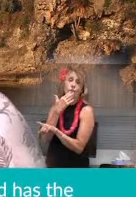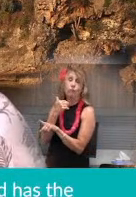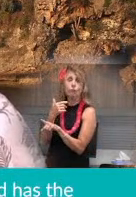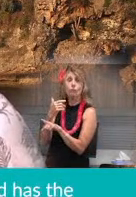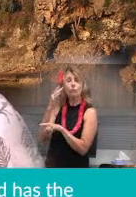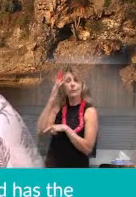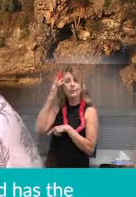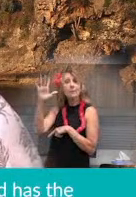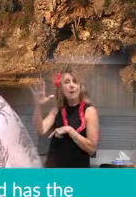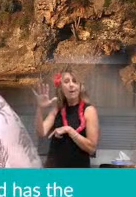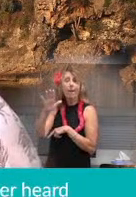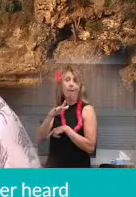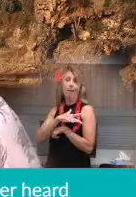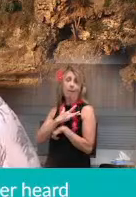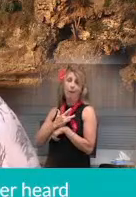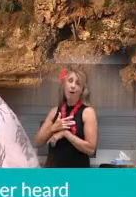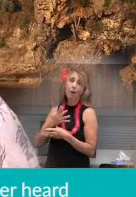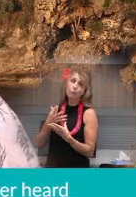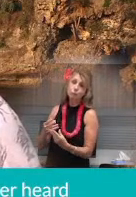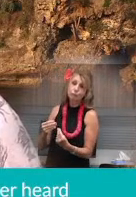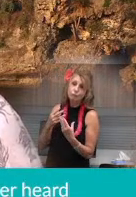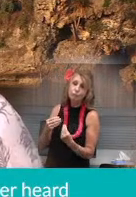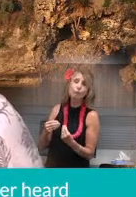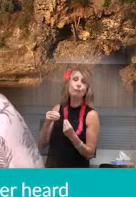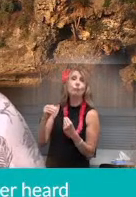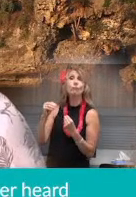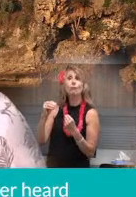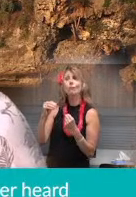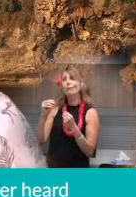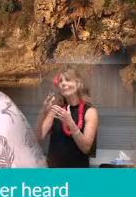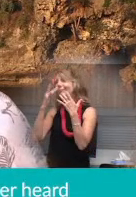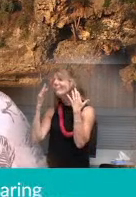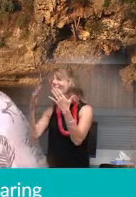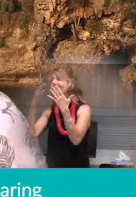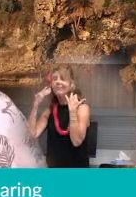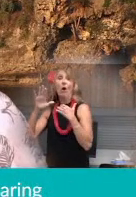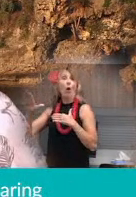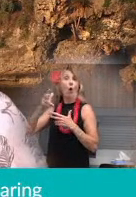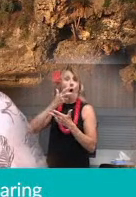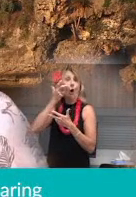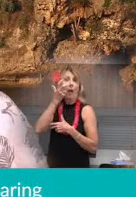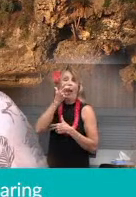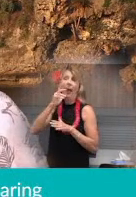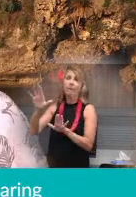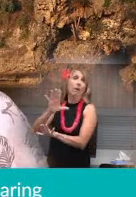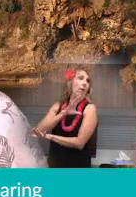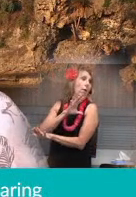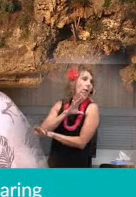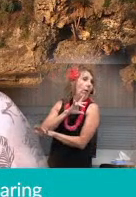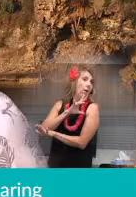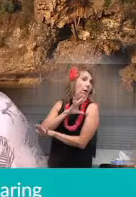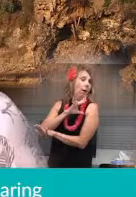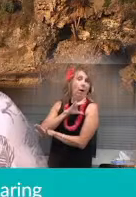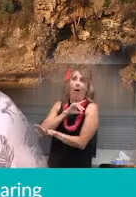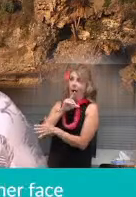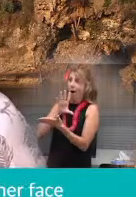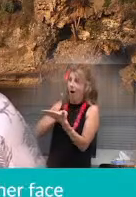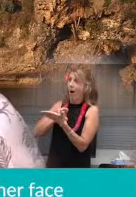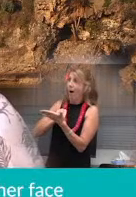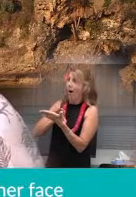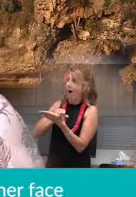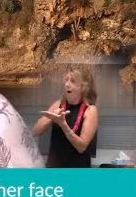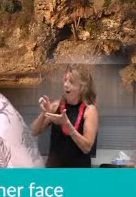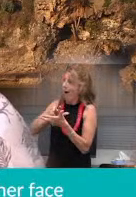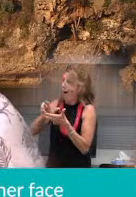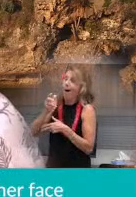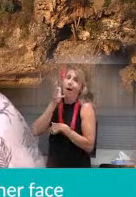kind-hearted, outgoing, and has the most infectious laugh you've ever heard. She's enthusiastic, kind, and caring.